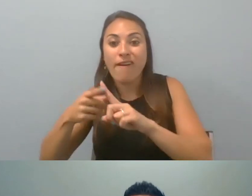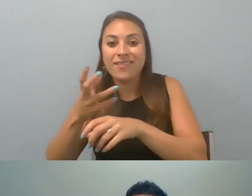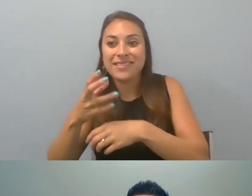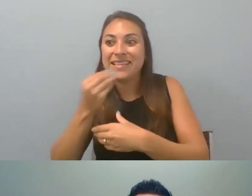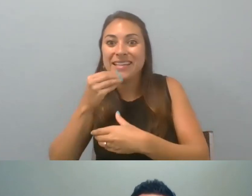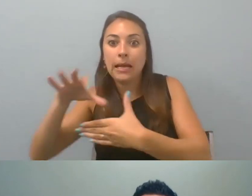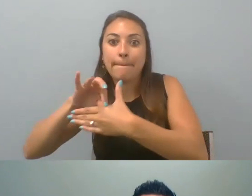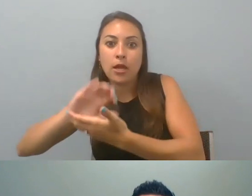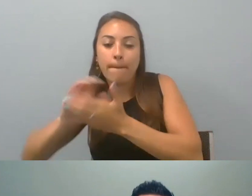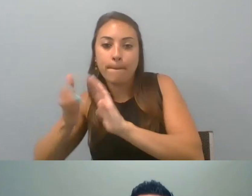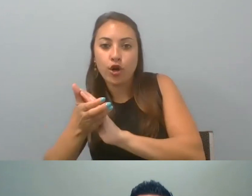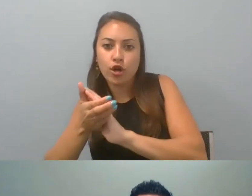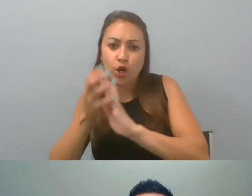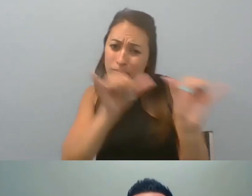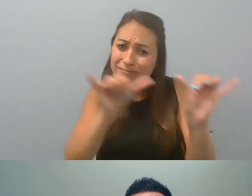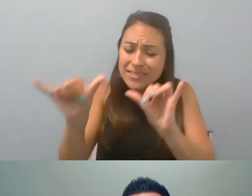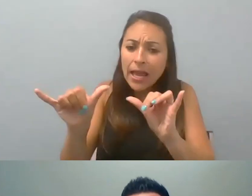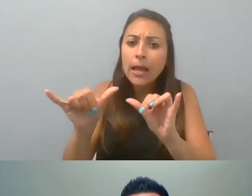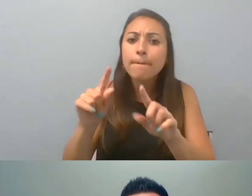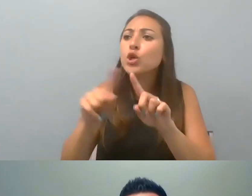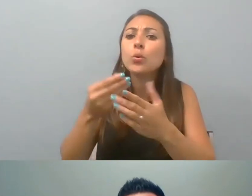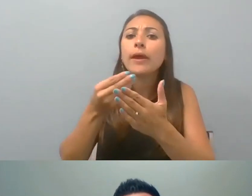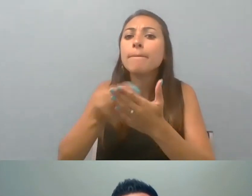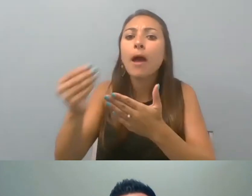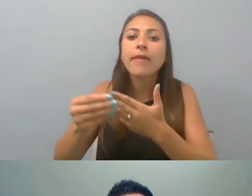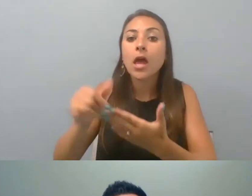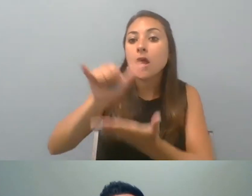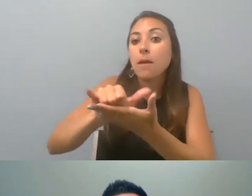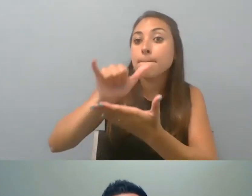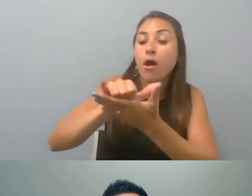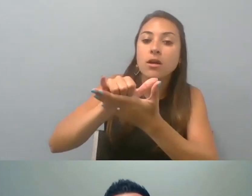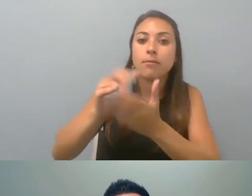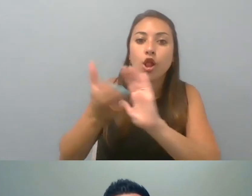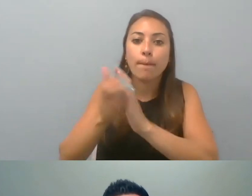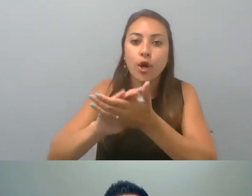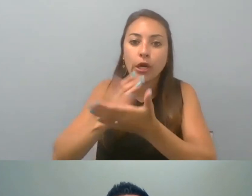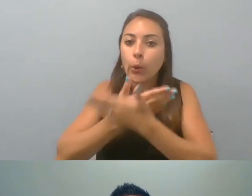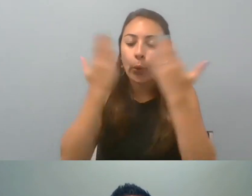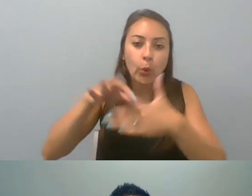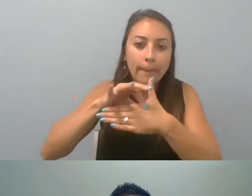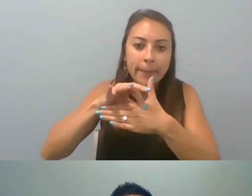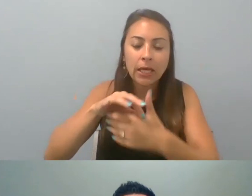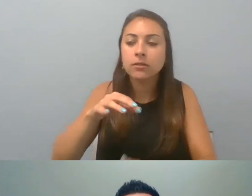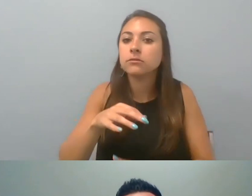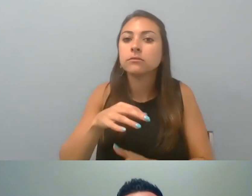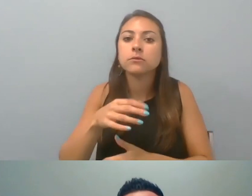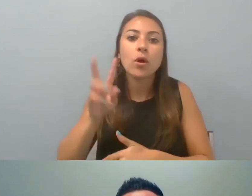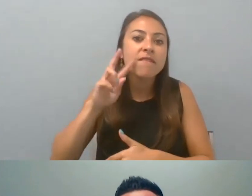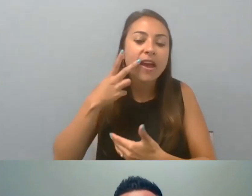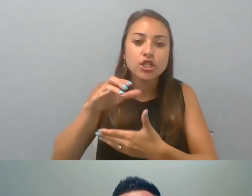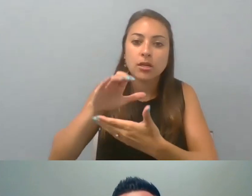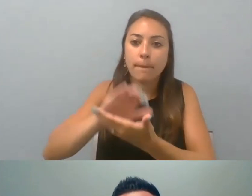you could go and you could get an Impossible beef burger or kind of a traditional veggie burger, and they're cooked on different